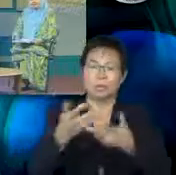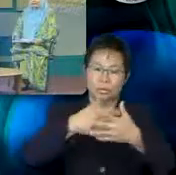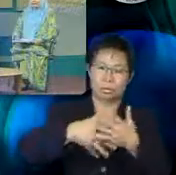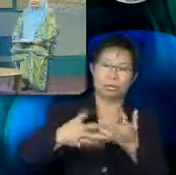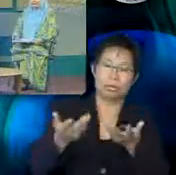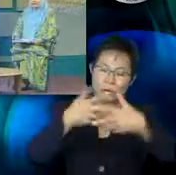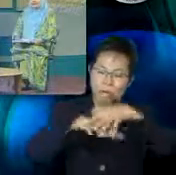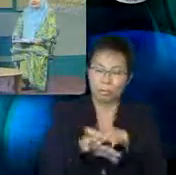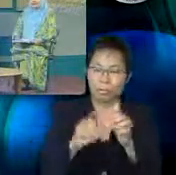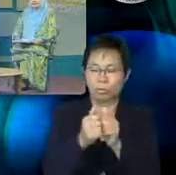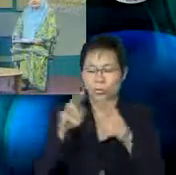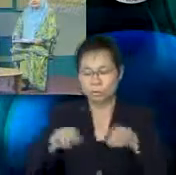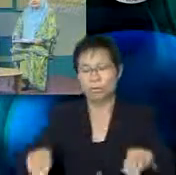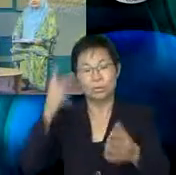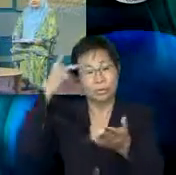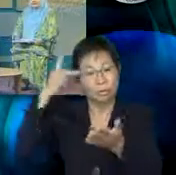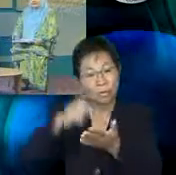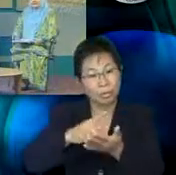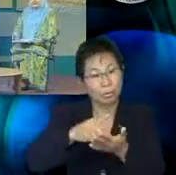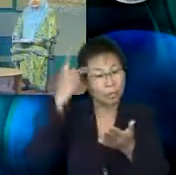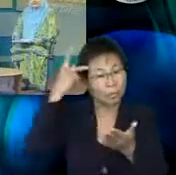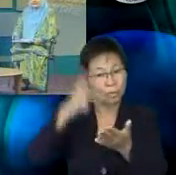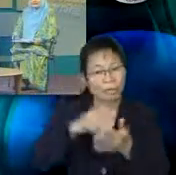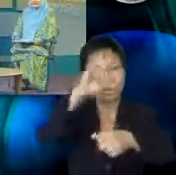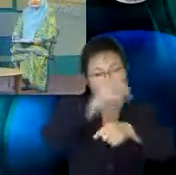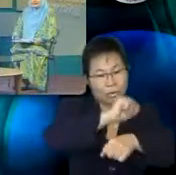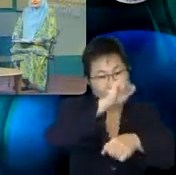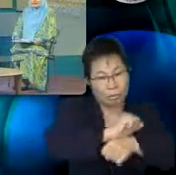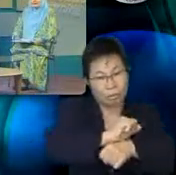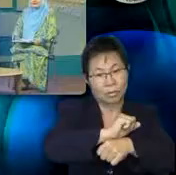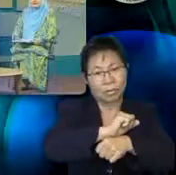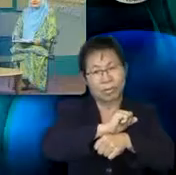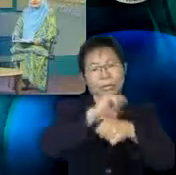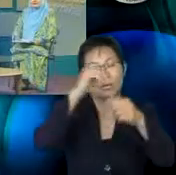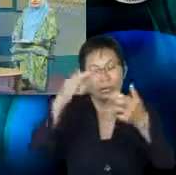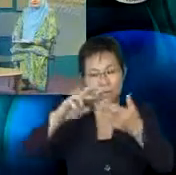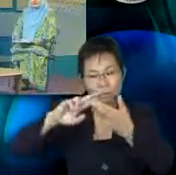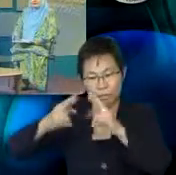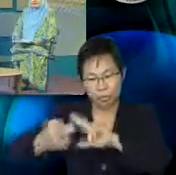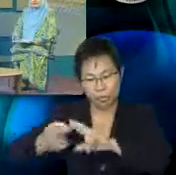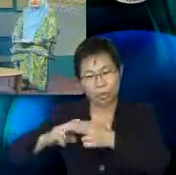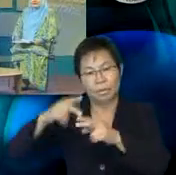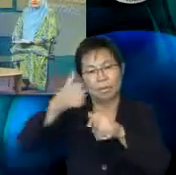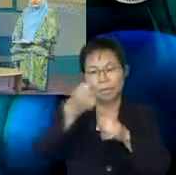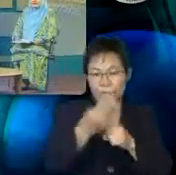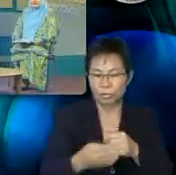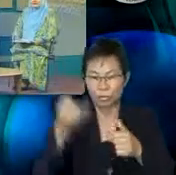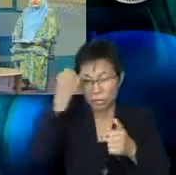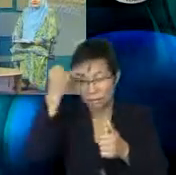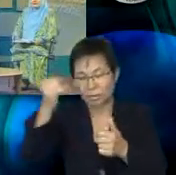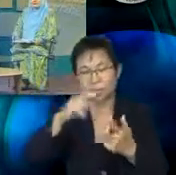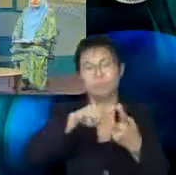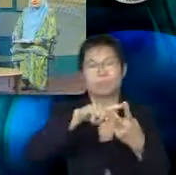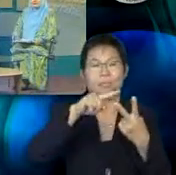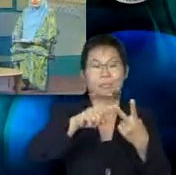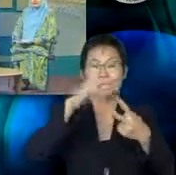students in trying to identify the occupations that are related to a circle of ideas.